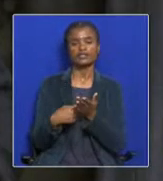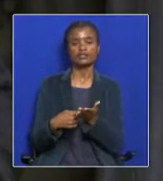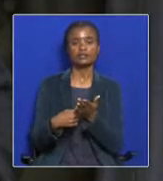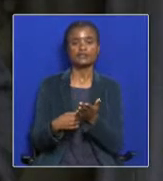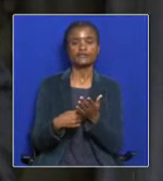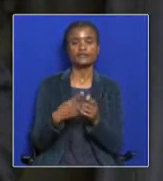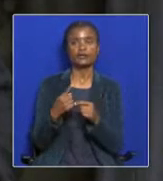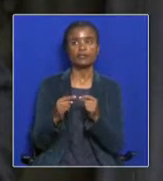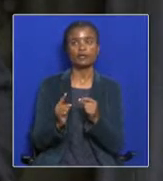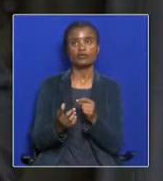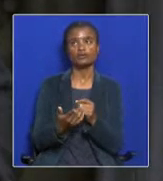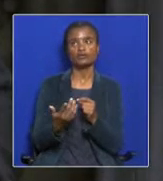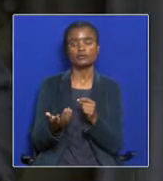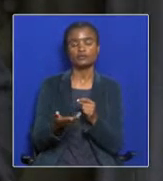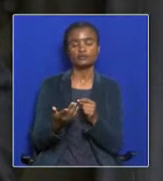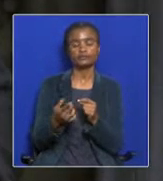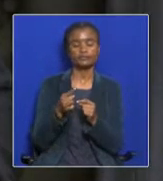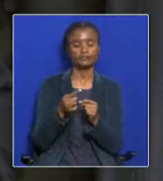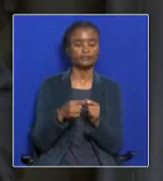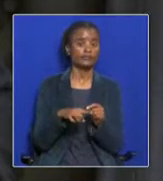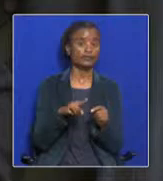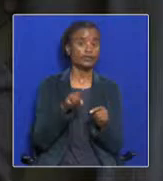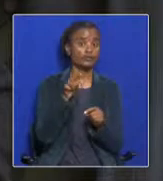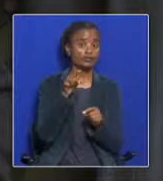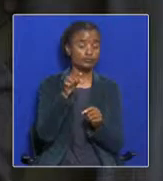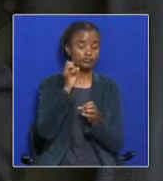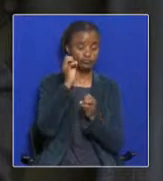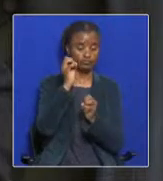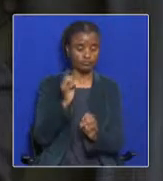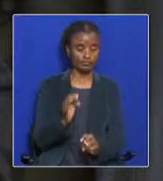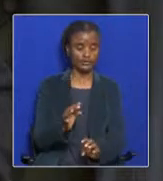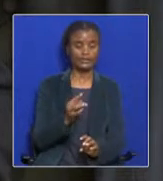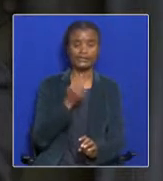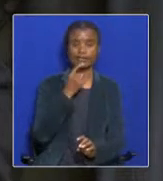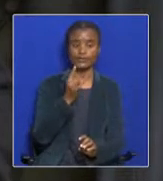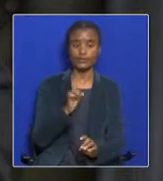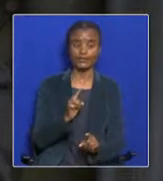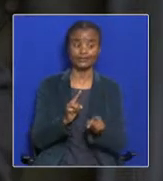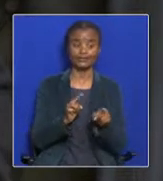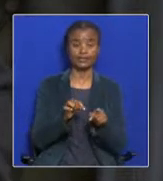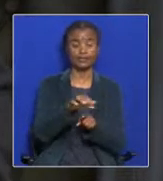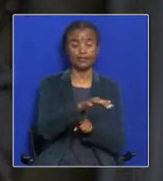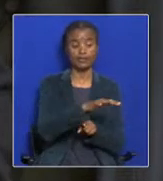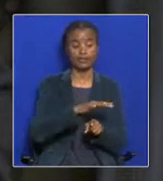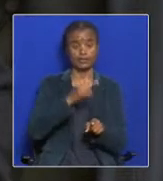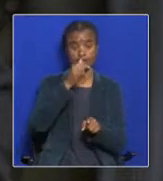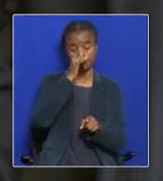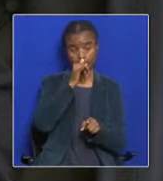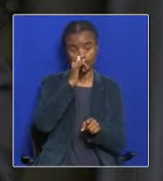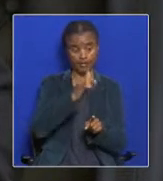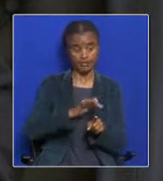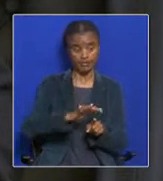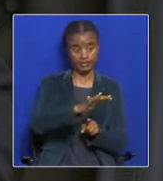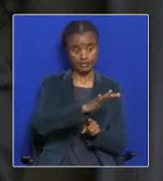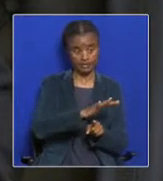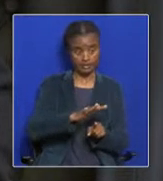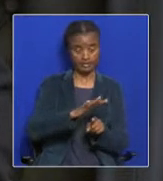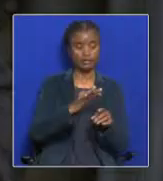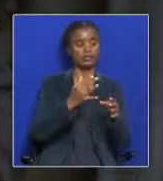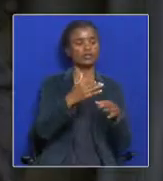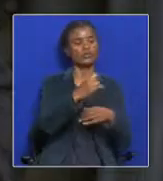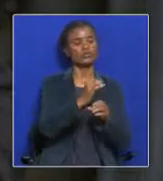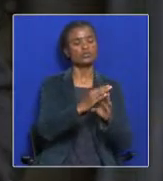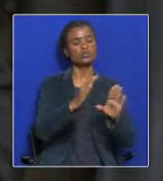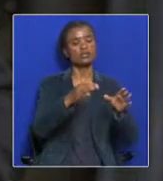your testimony was that when you left the depot, so you opened the container, you took what was in there, Yes. it was